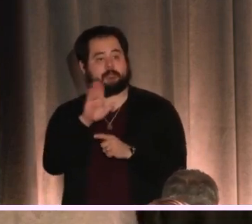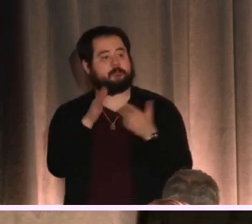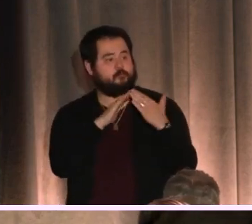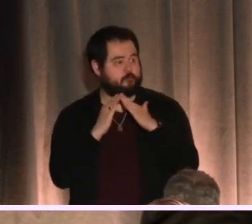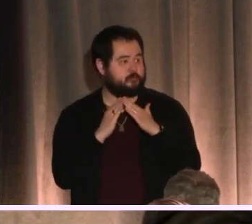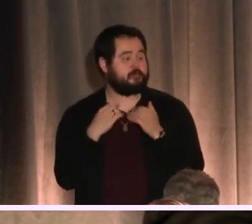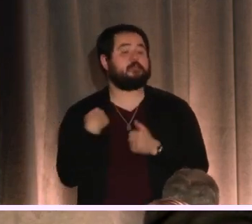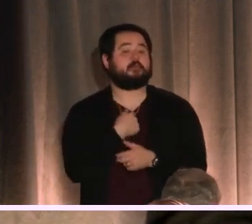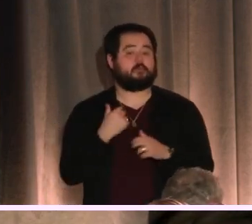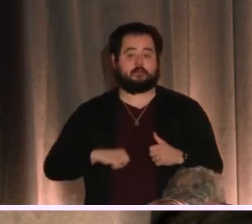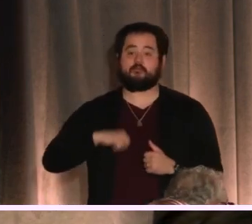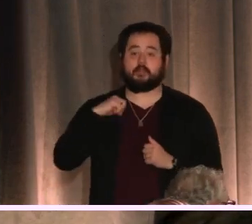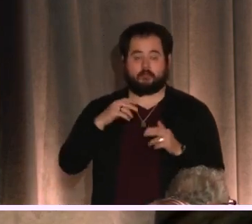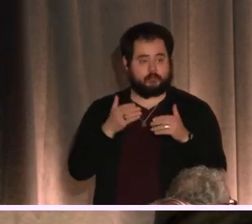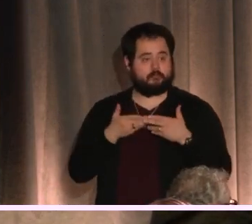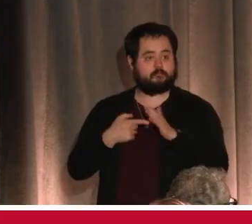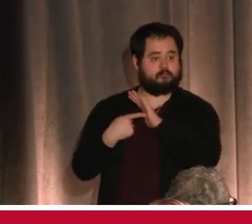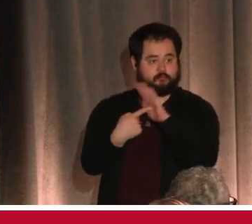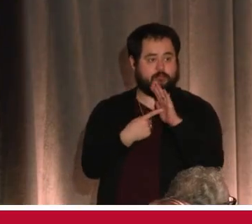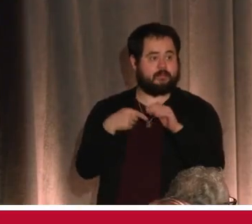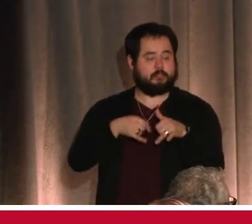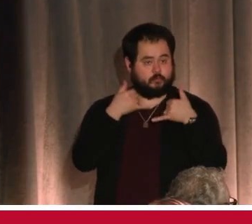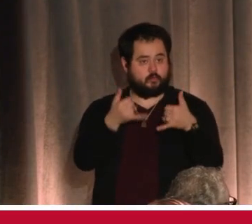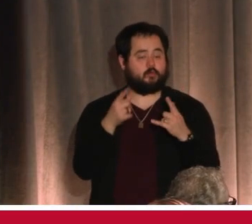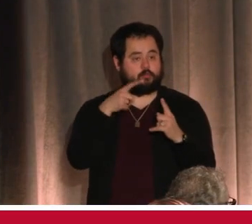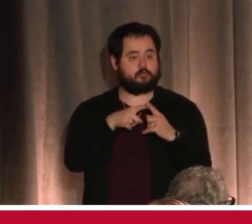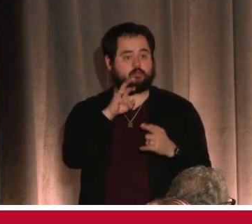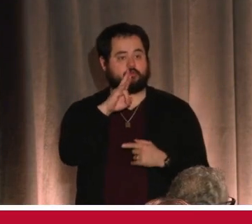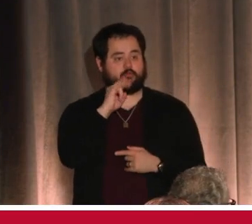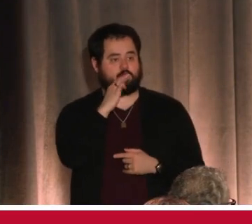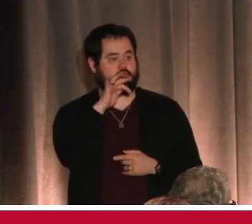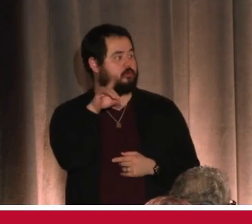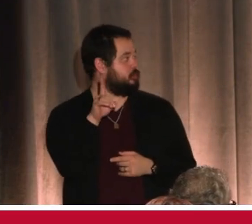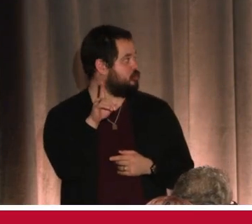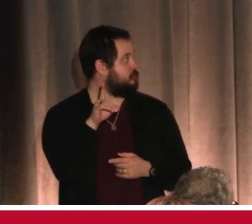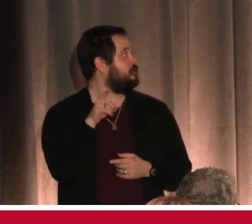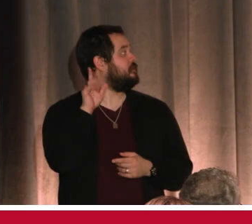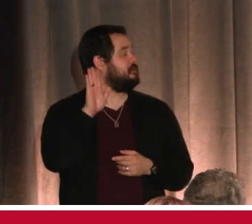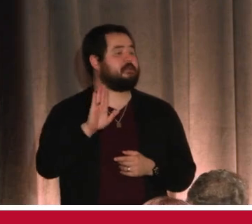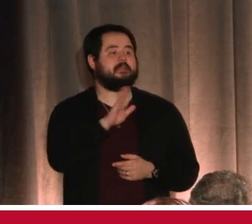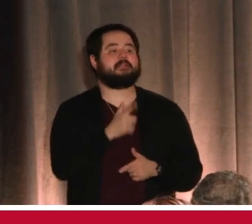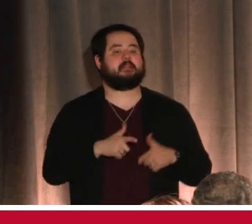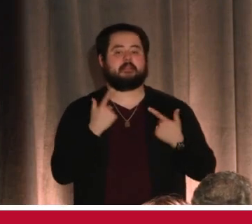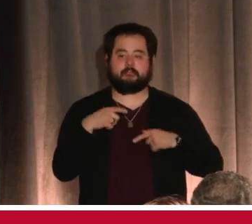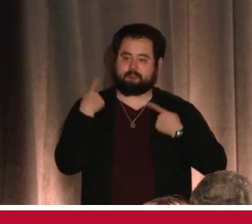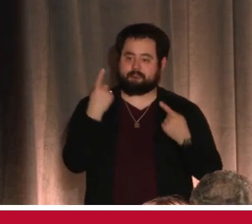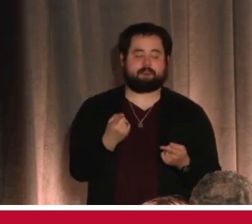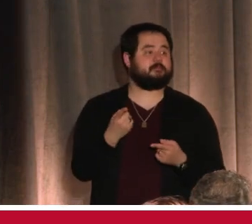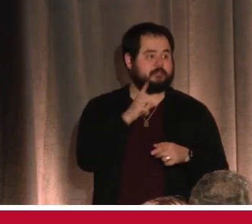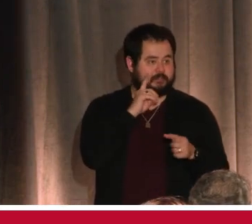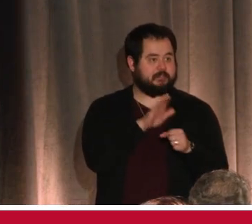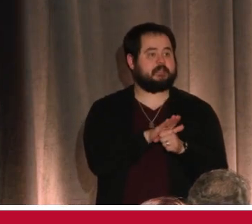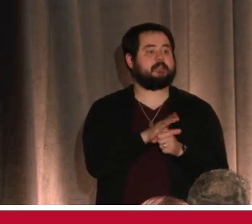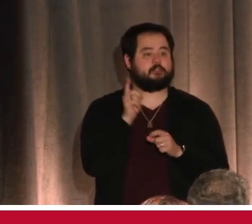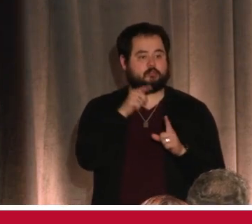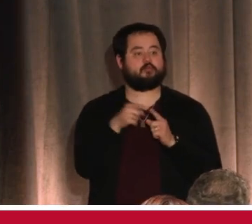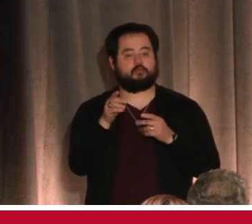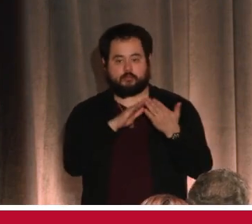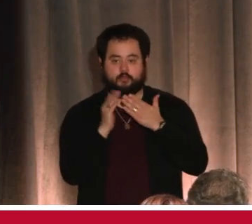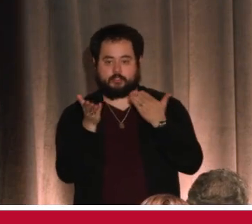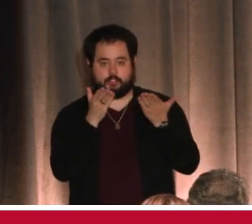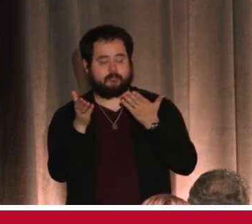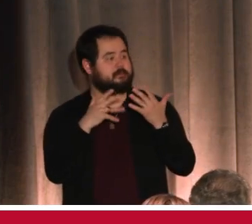present tonight's award to Richard Pavlicek. Richard's lifelong dedication to community service is truly remarkable.